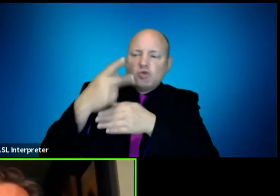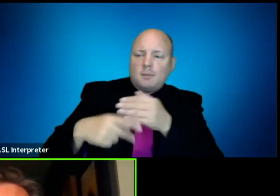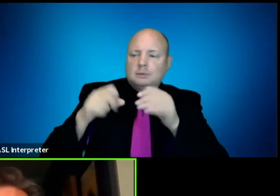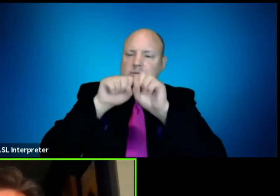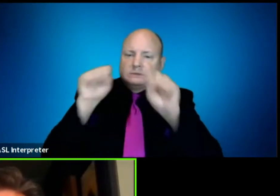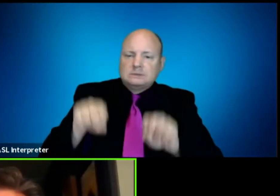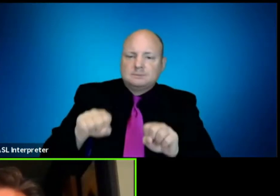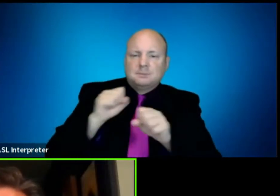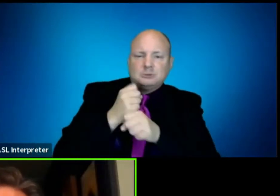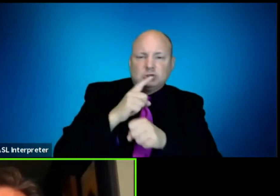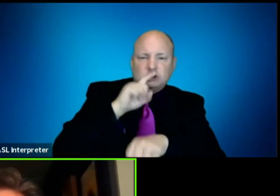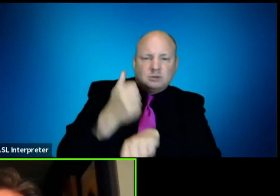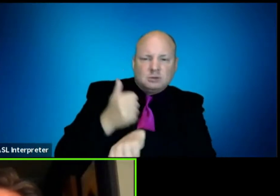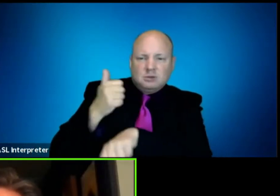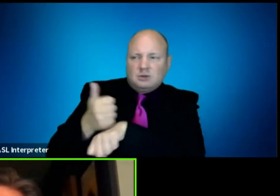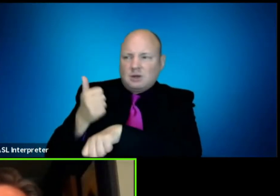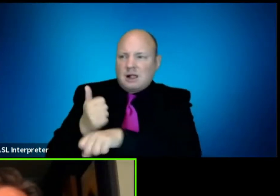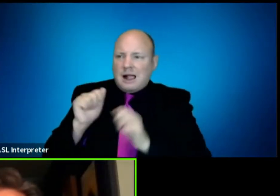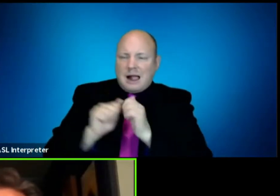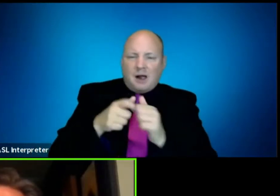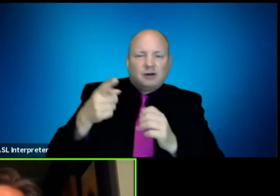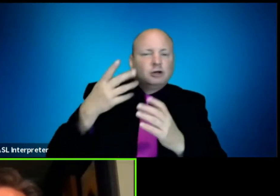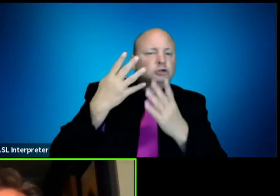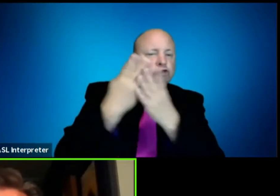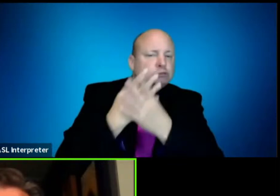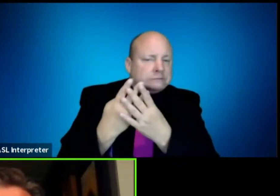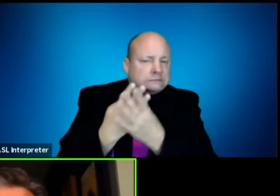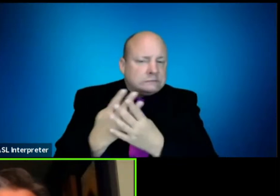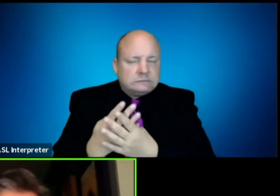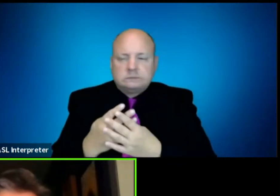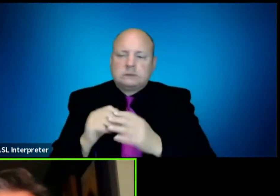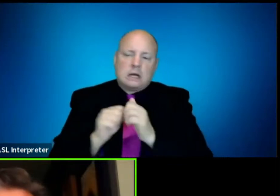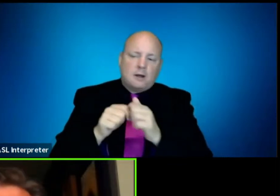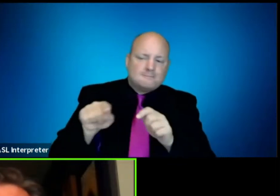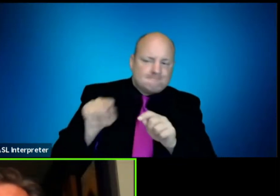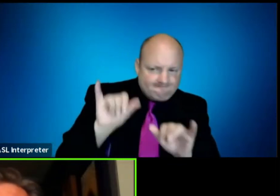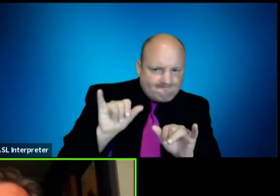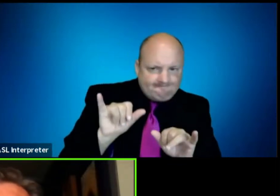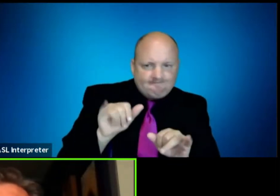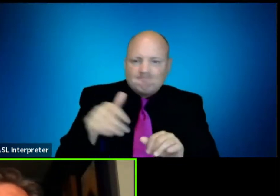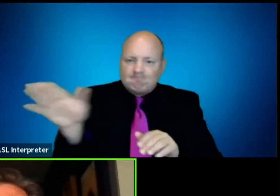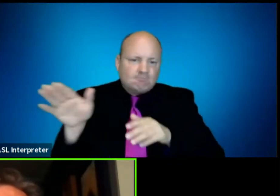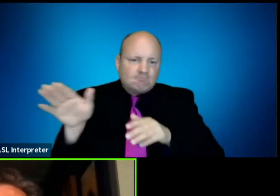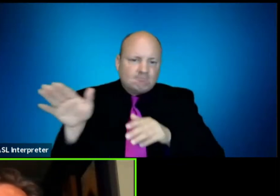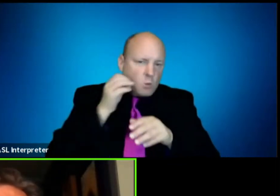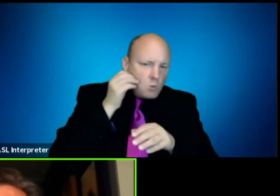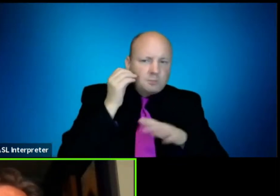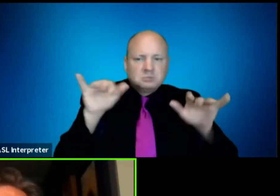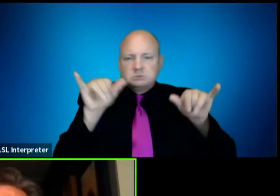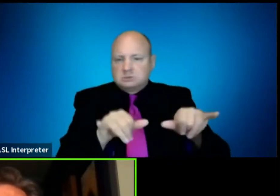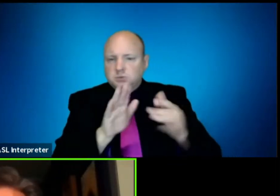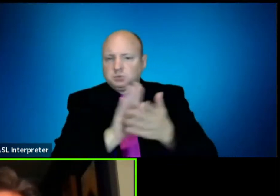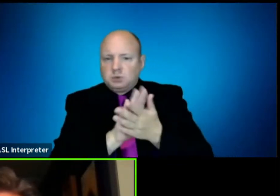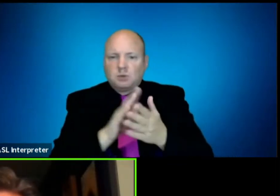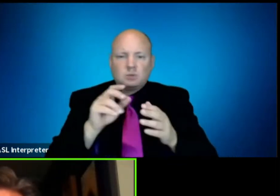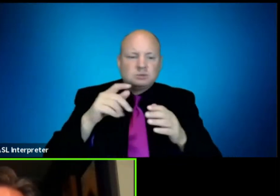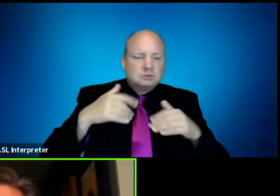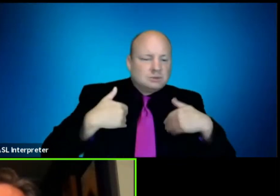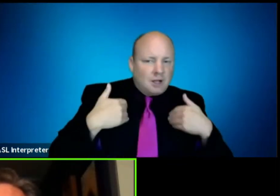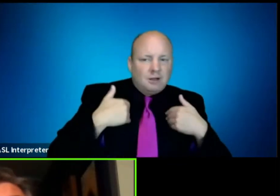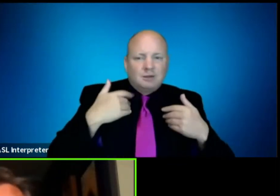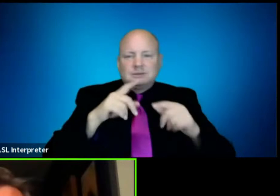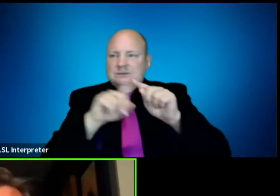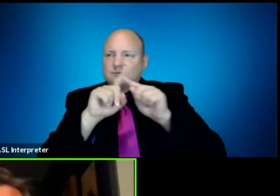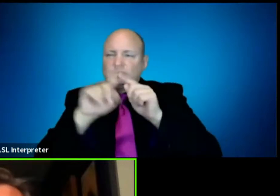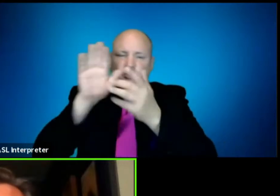allowing schools to opt in for cohorts, whether it's classrooms, teams, younger students. We wanted to get that in place first,